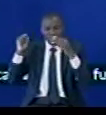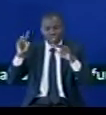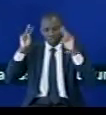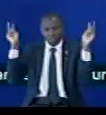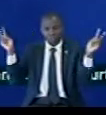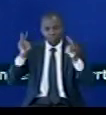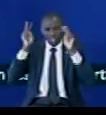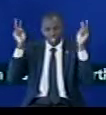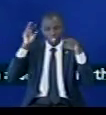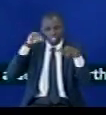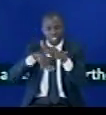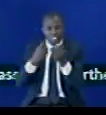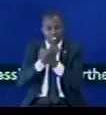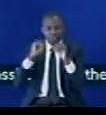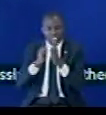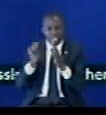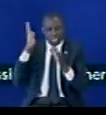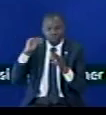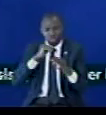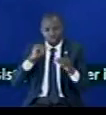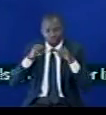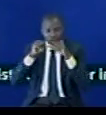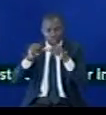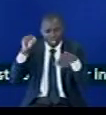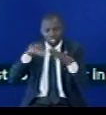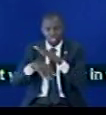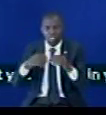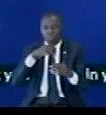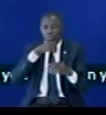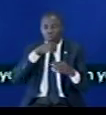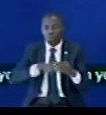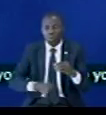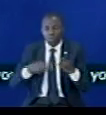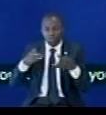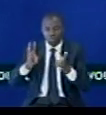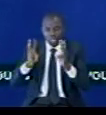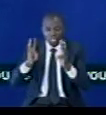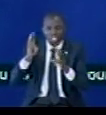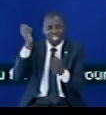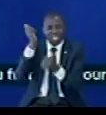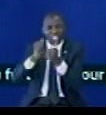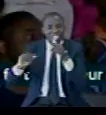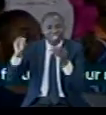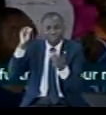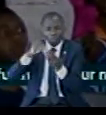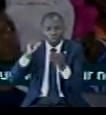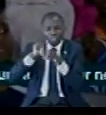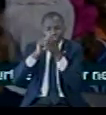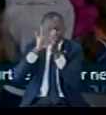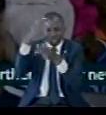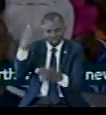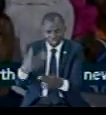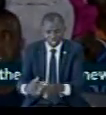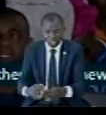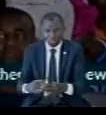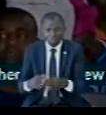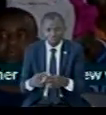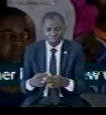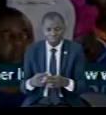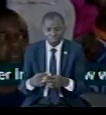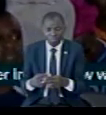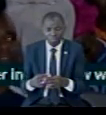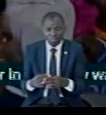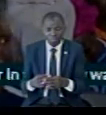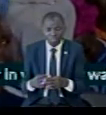will not continue in the old way anymore in Jesus' name. Let